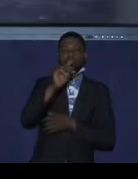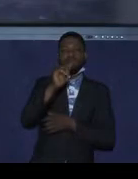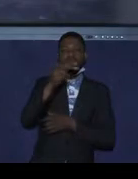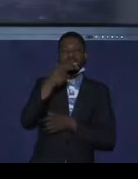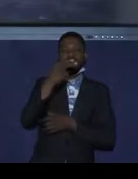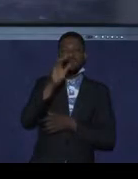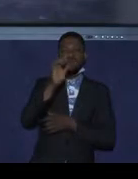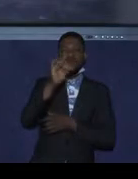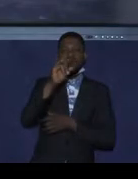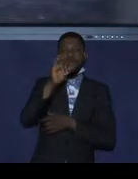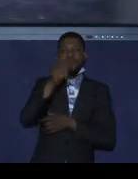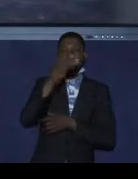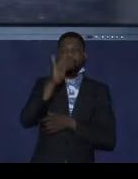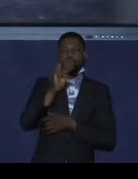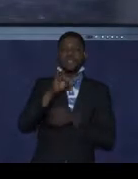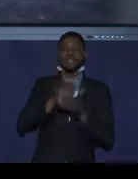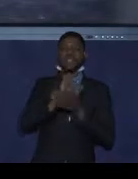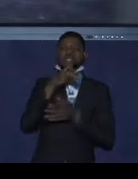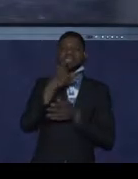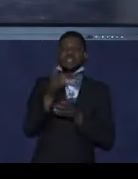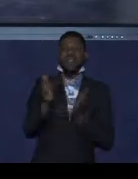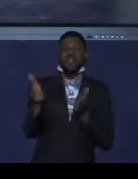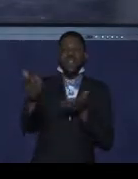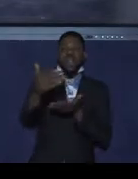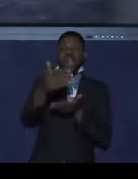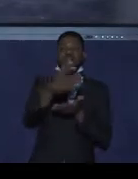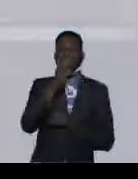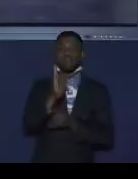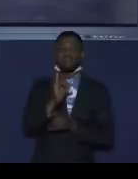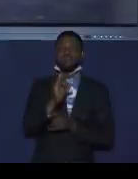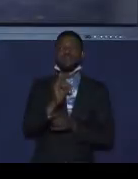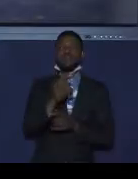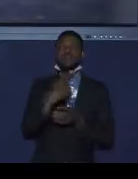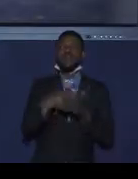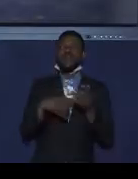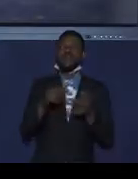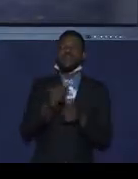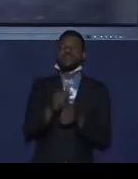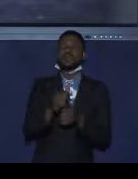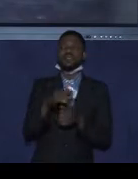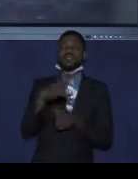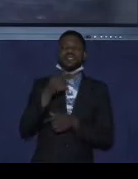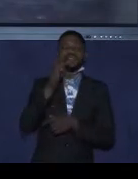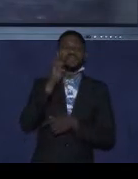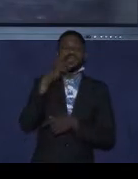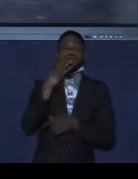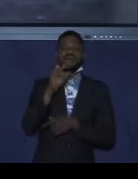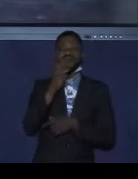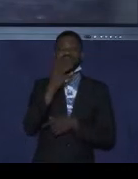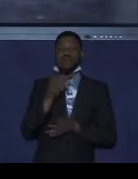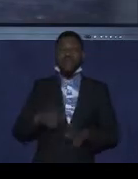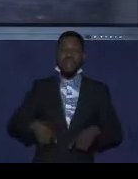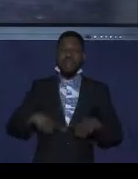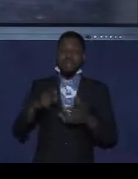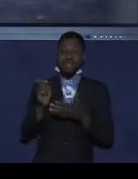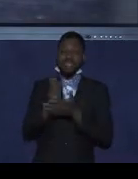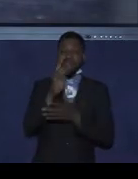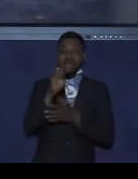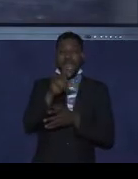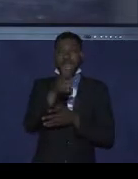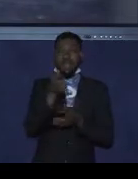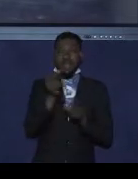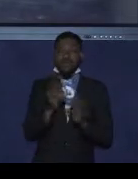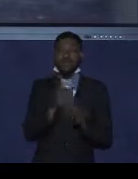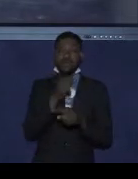A-N-T-H-O-L-O-G-Y. Anthology. That is a collection of poems. What about a history of one's life written by